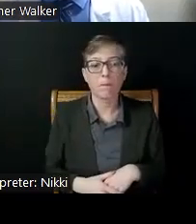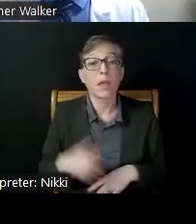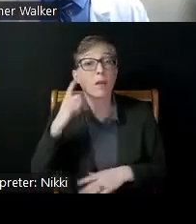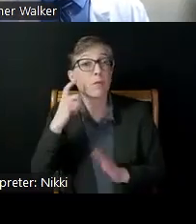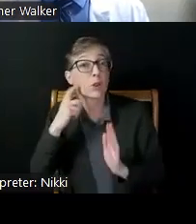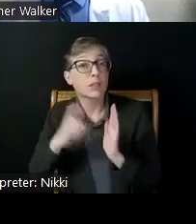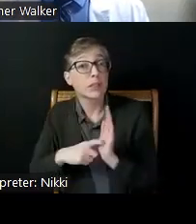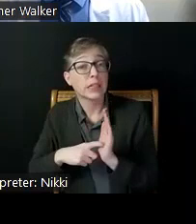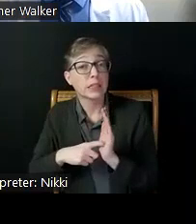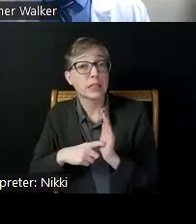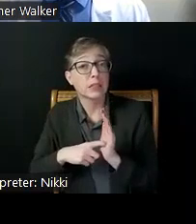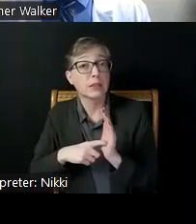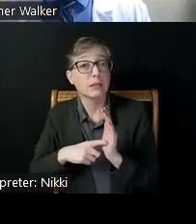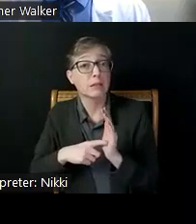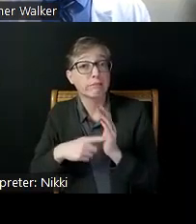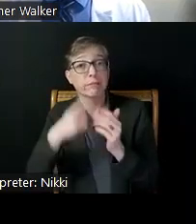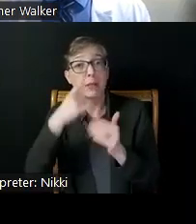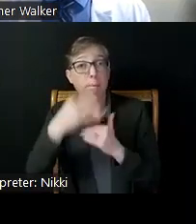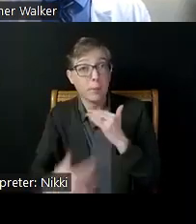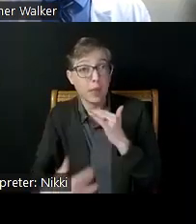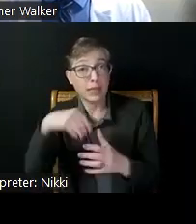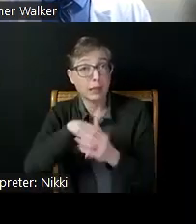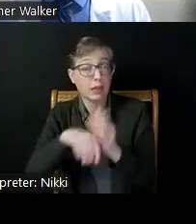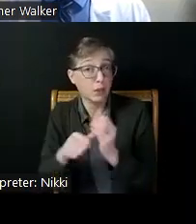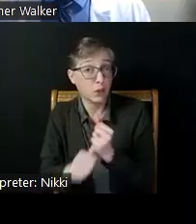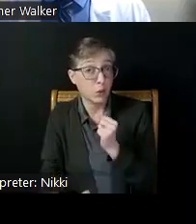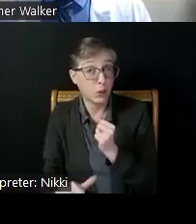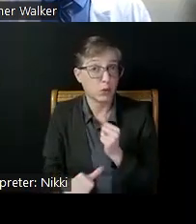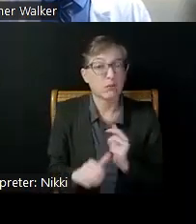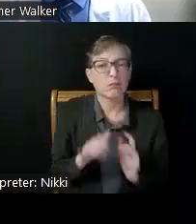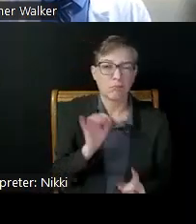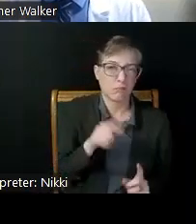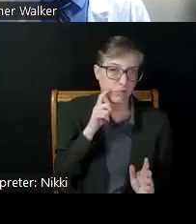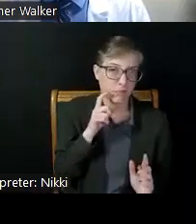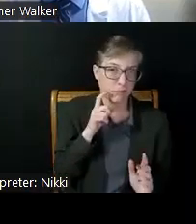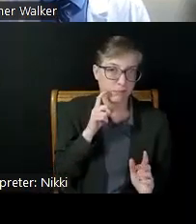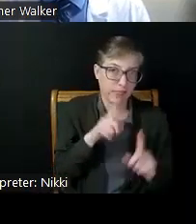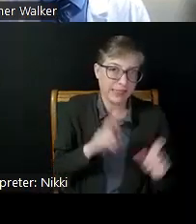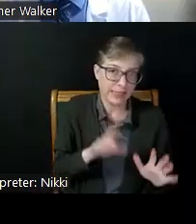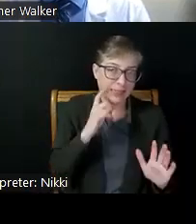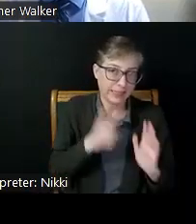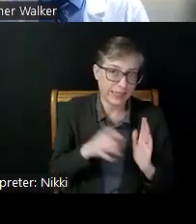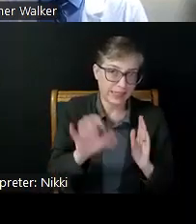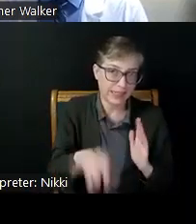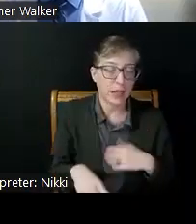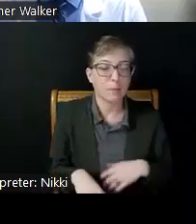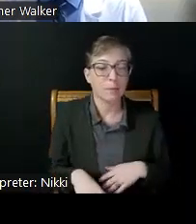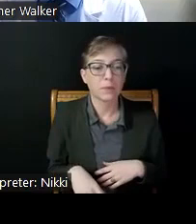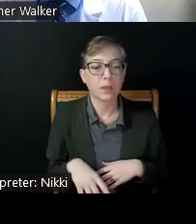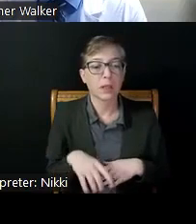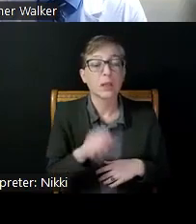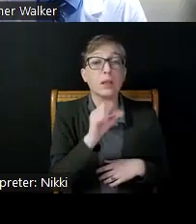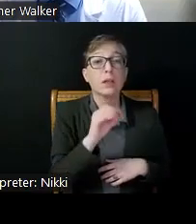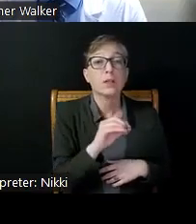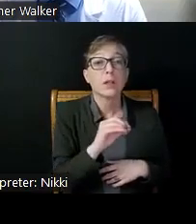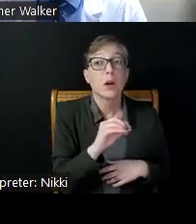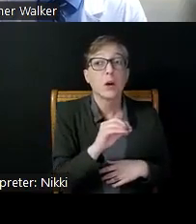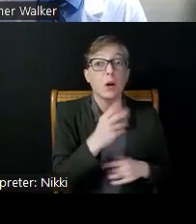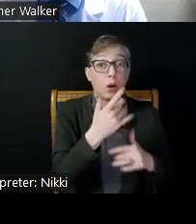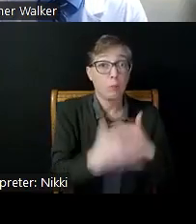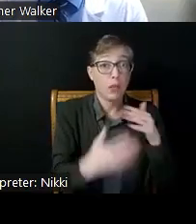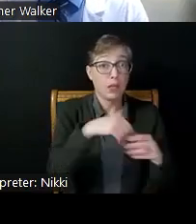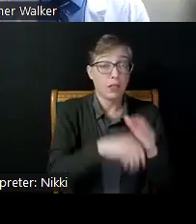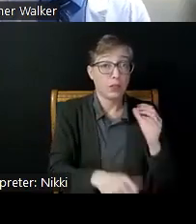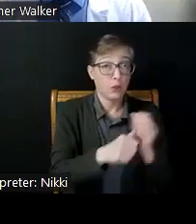the test does, and being able to correlate that blood in the stool with colon